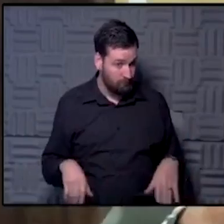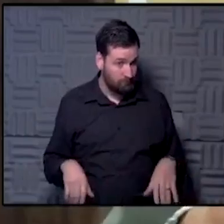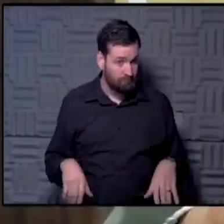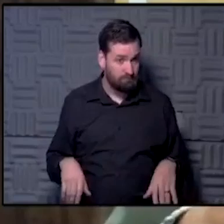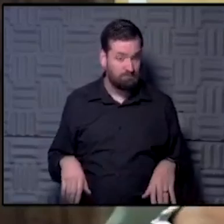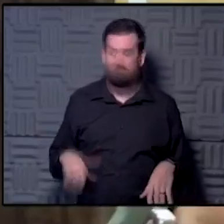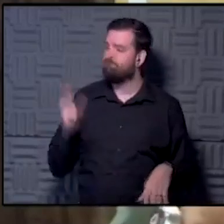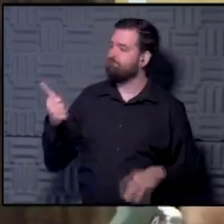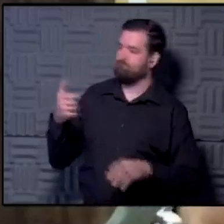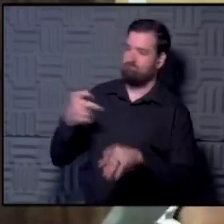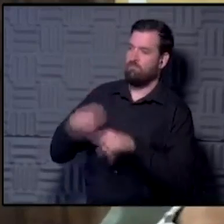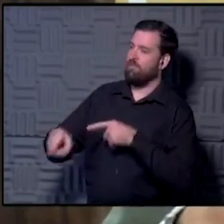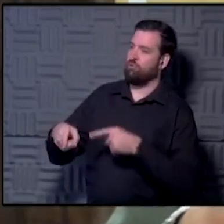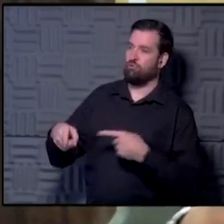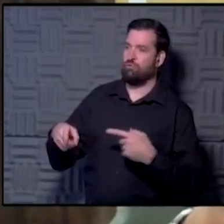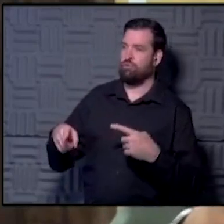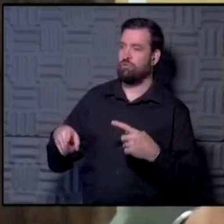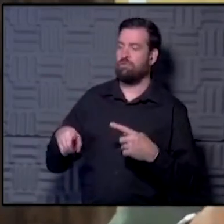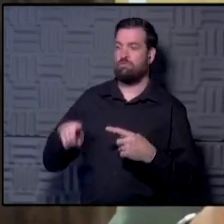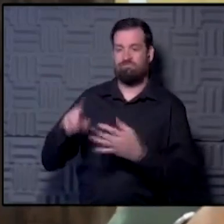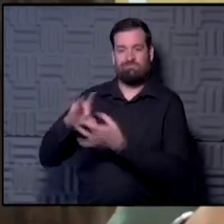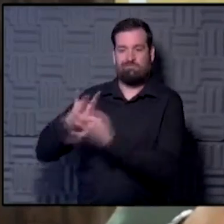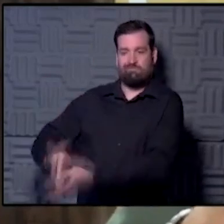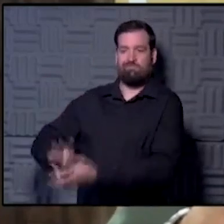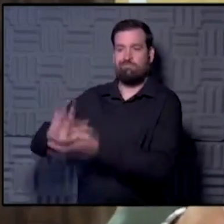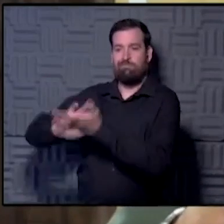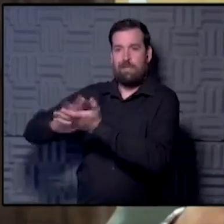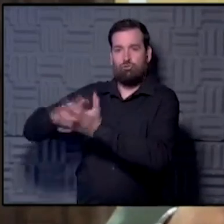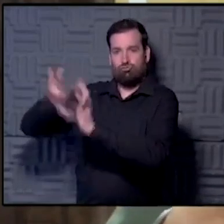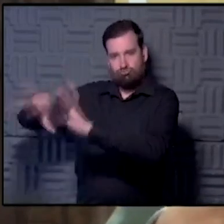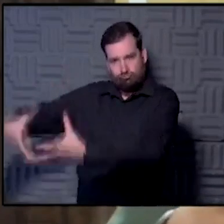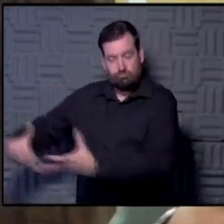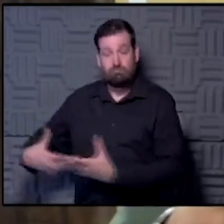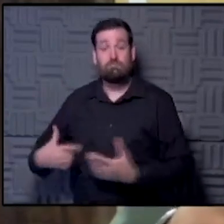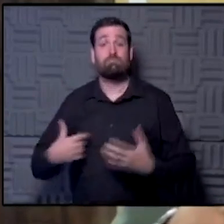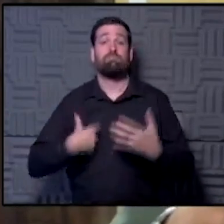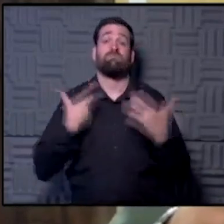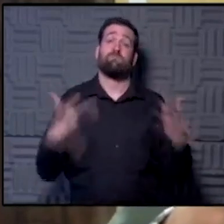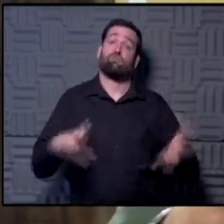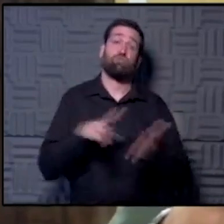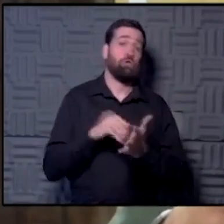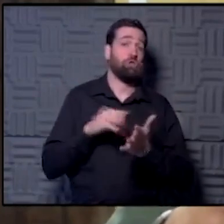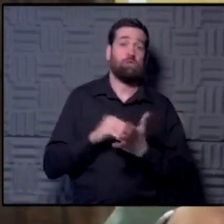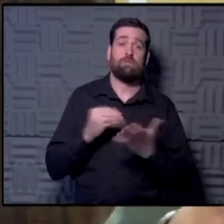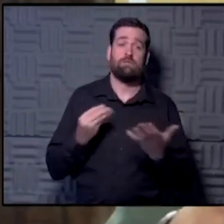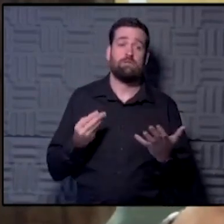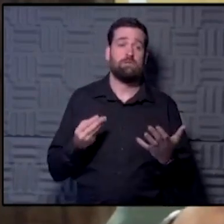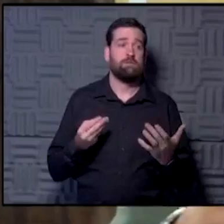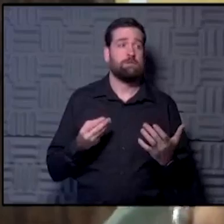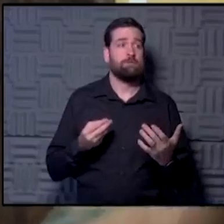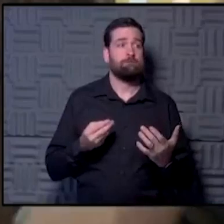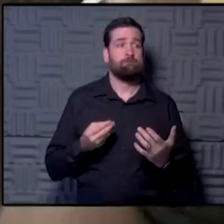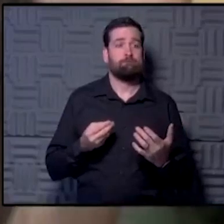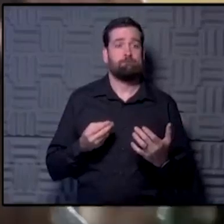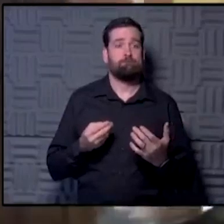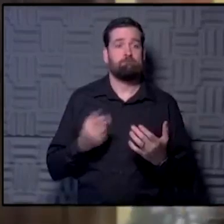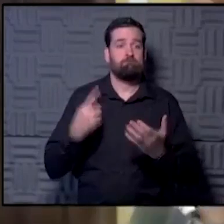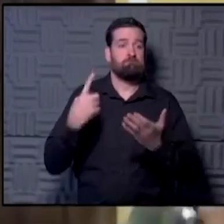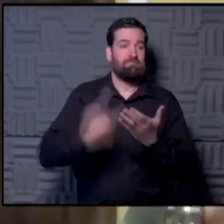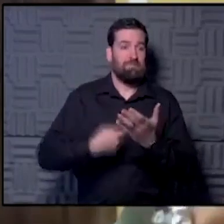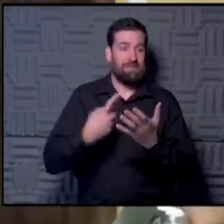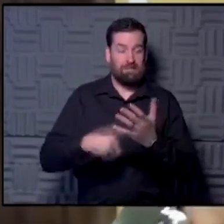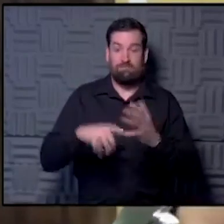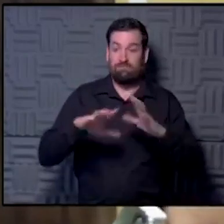You're the professionals when it certainly comes to medical world. If there's one thing I've learned is that sometimes the world, be